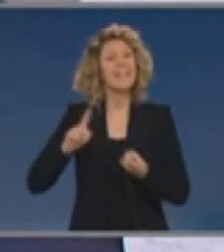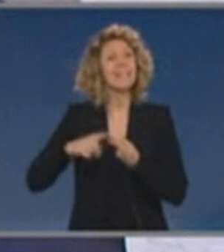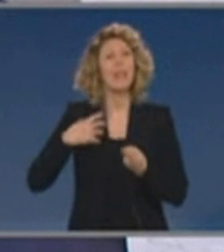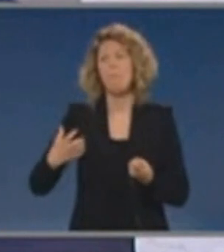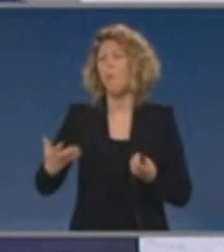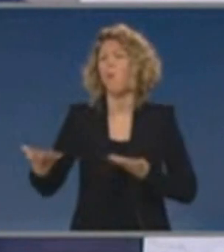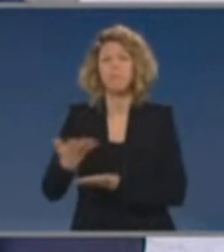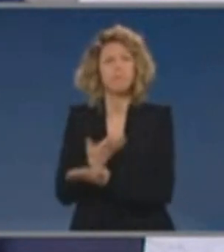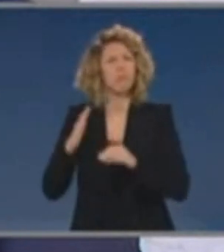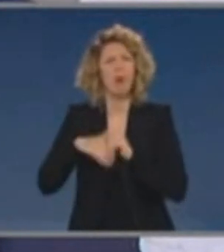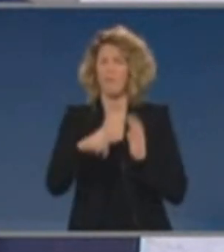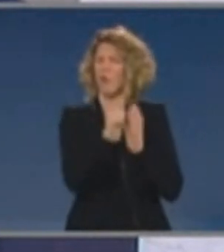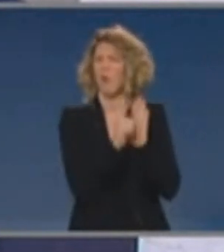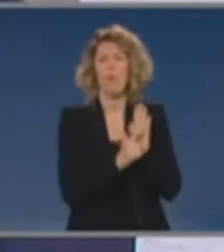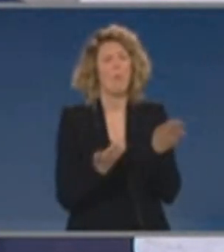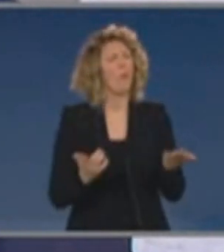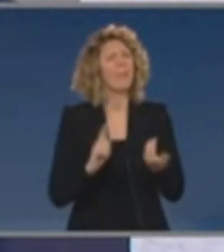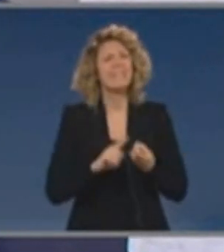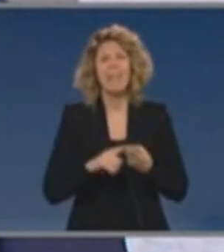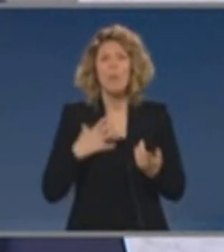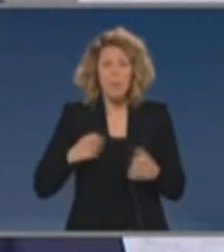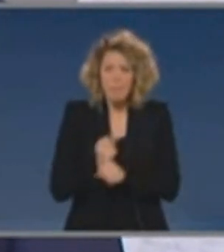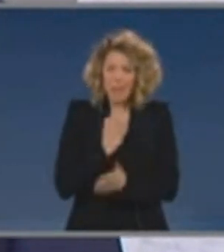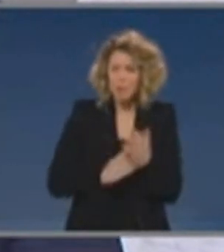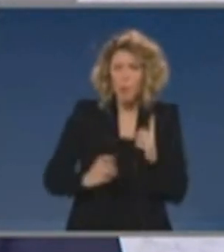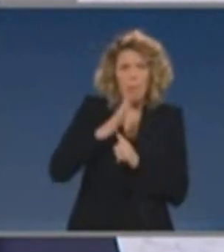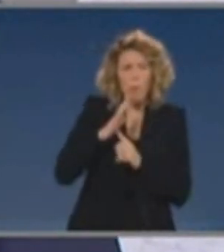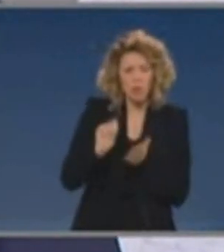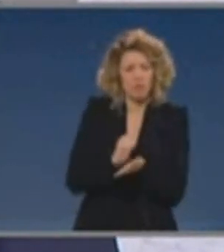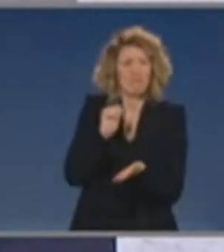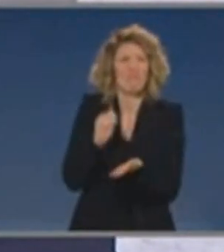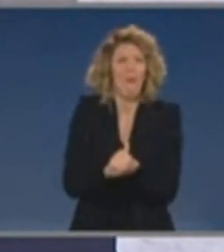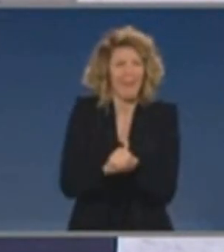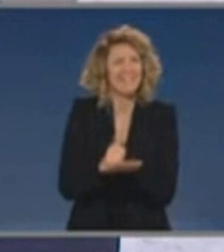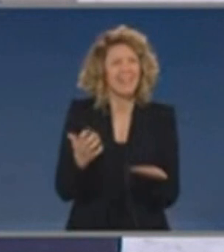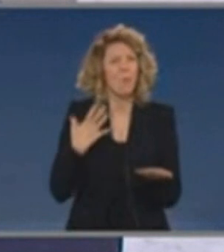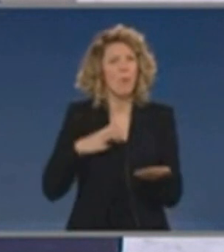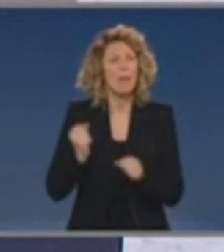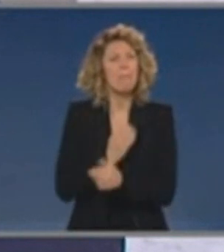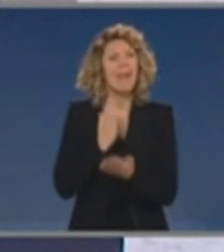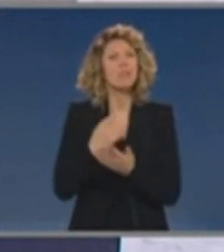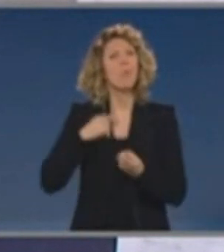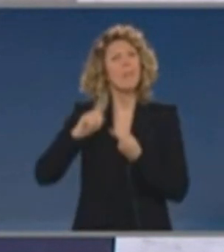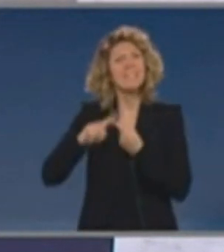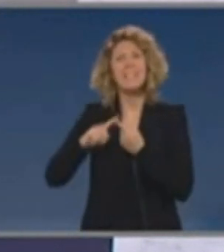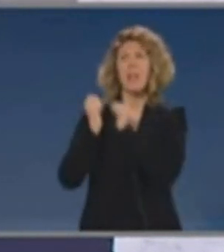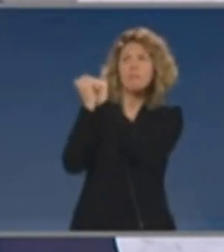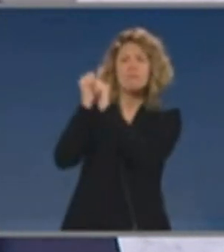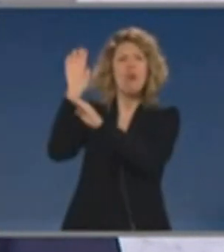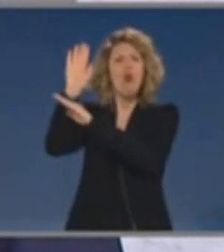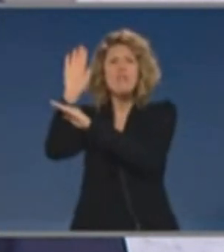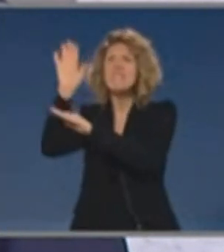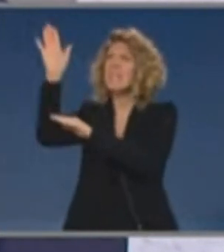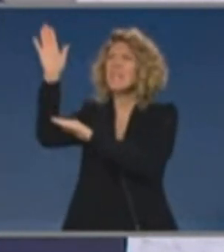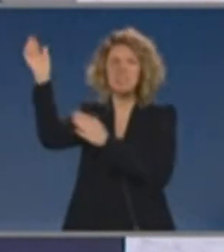around the draft legislation, and that will be important to get this right because we want to continue to be positive towards foreign investment,